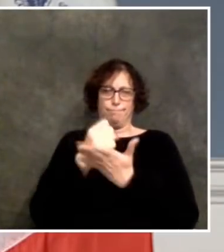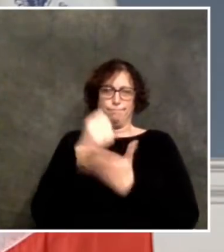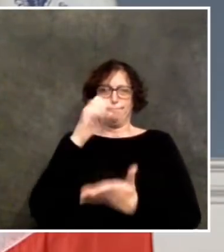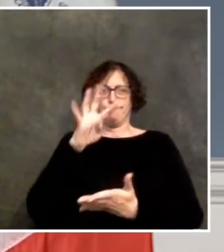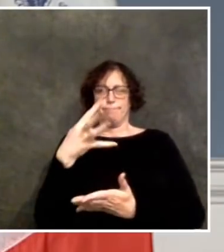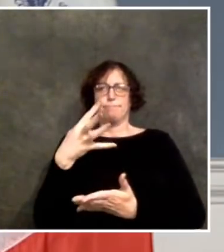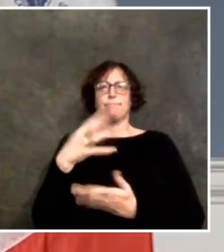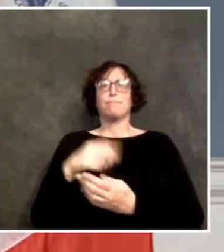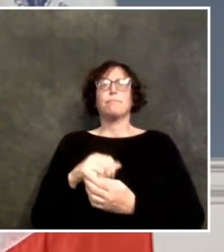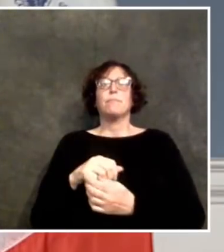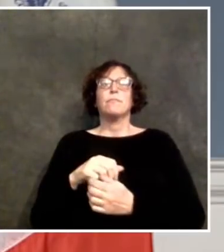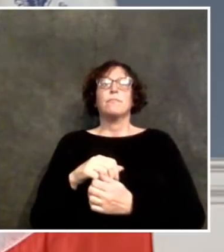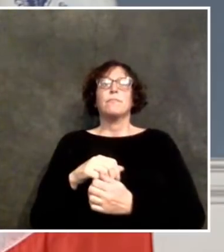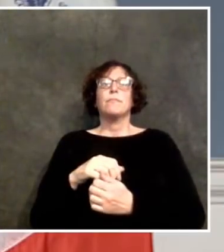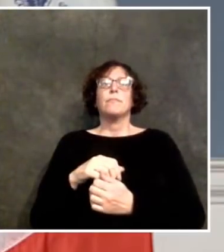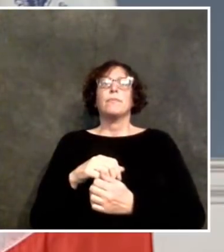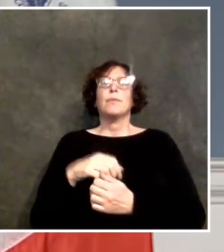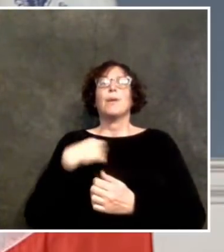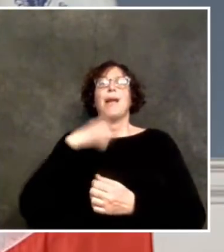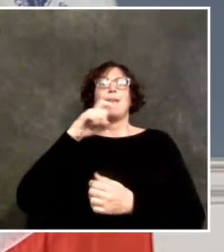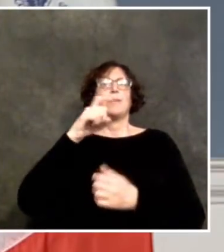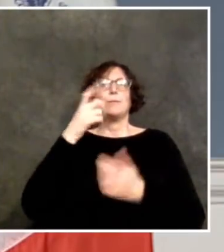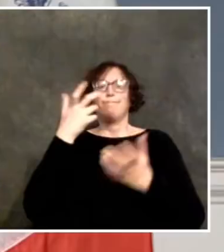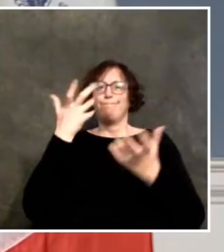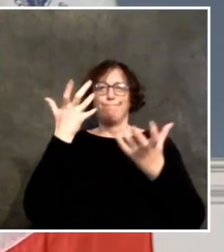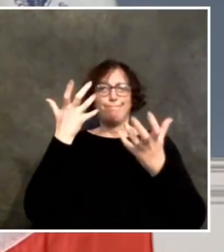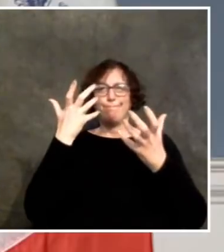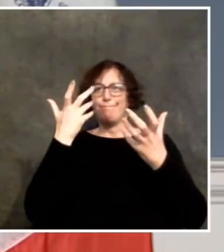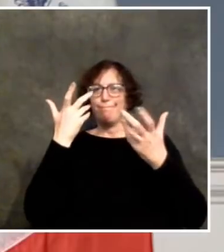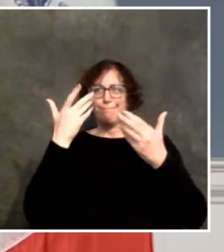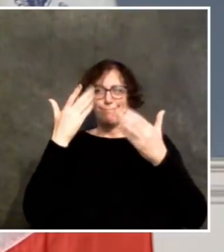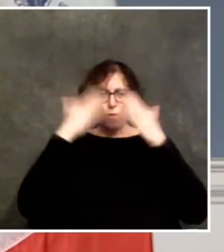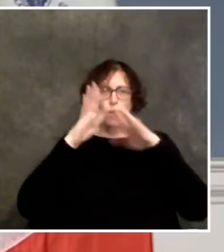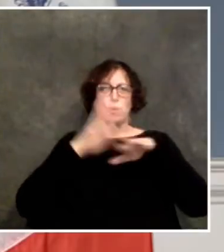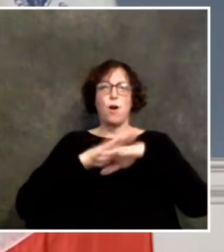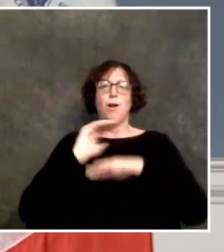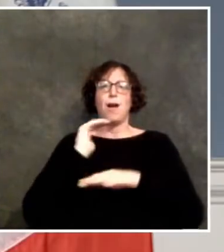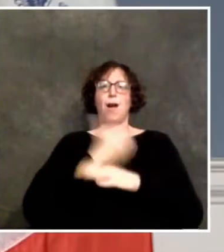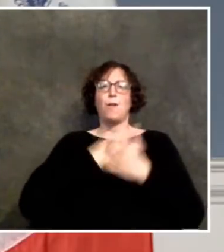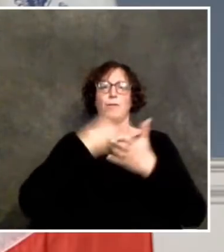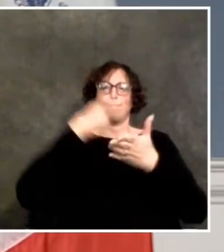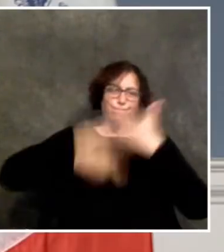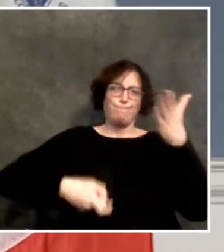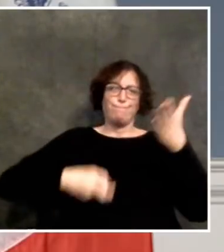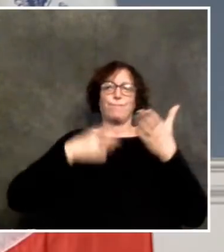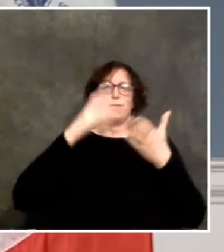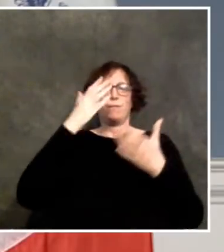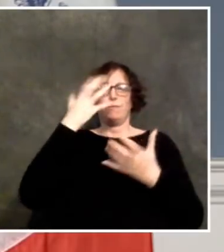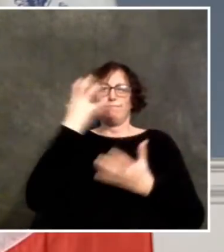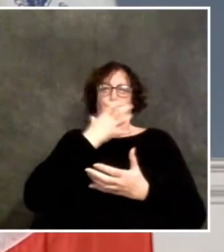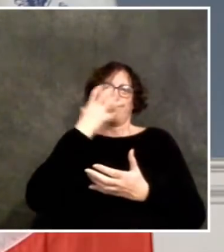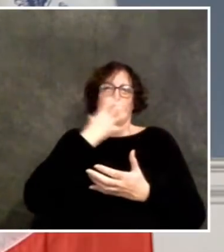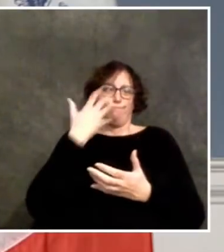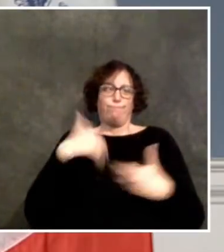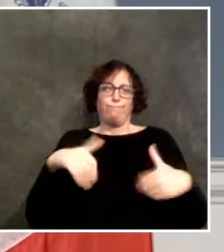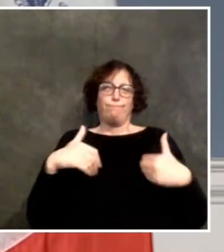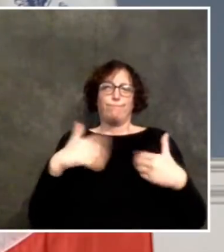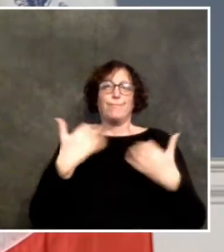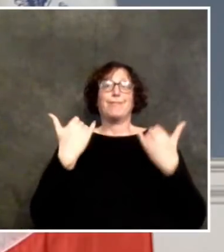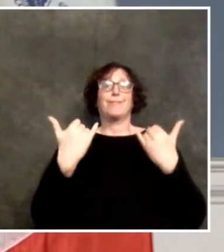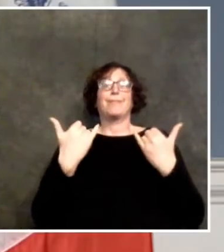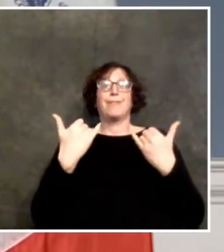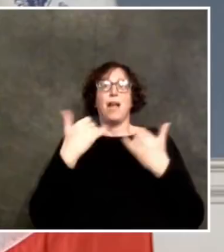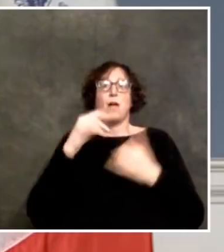expenses that we have from coronavirus. So that, to me, is really the essence of what happened. That's the big story. And the big next step will be